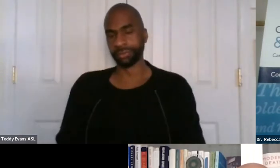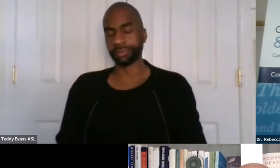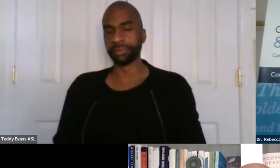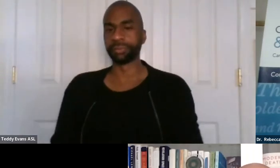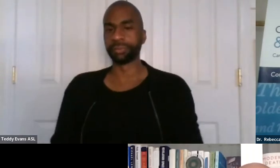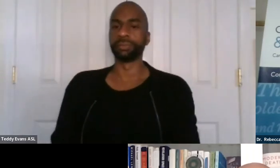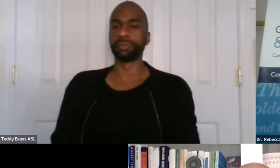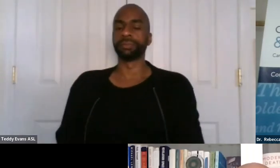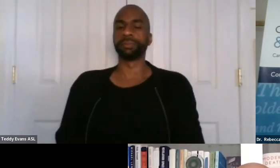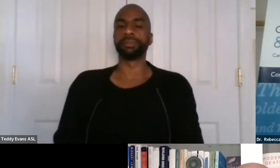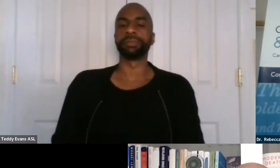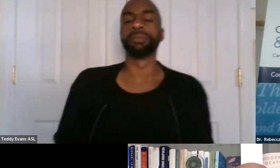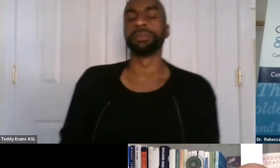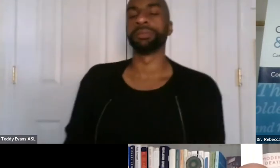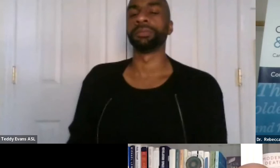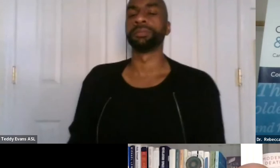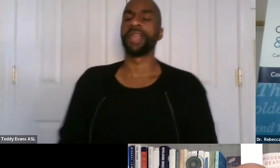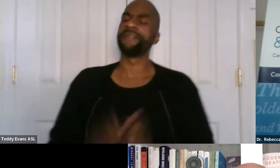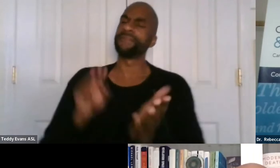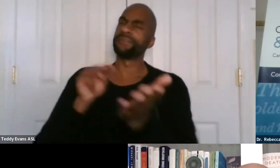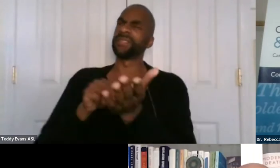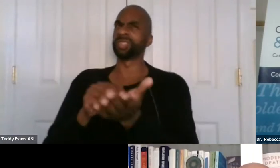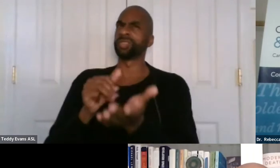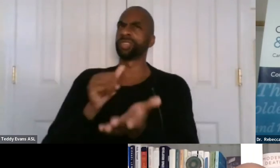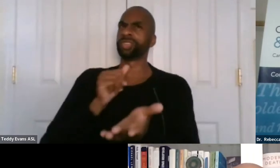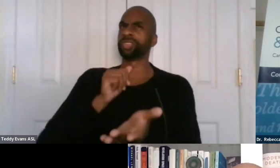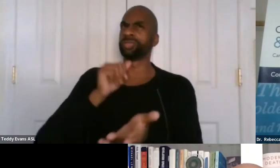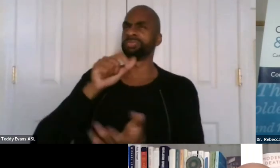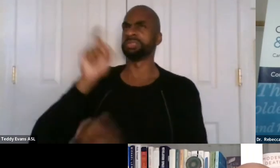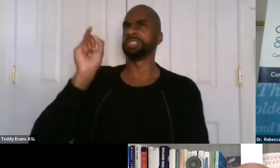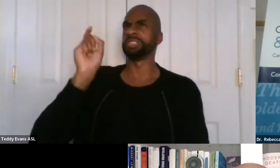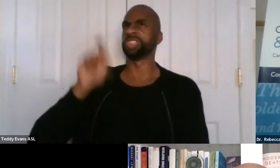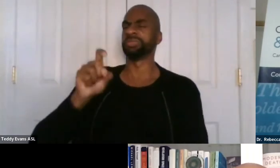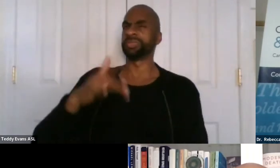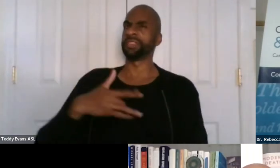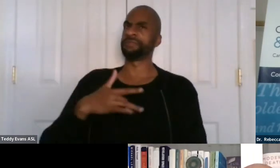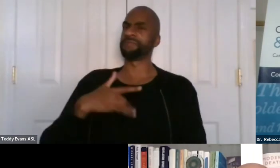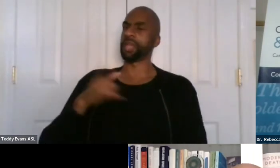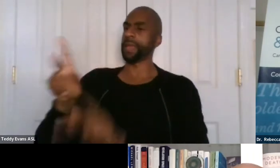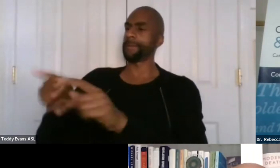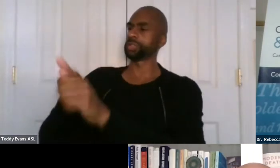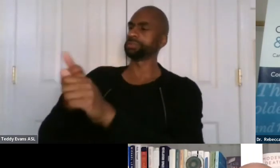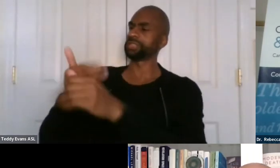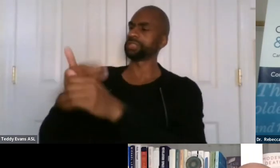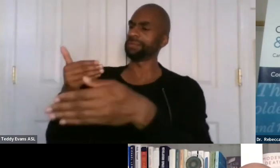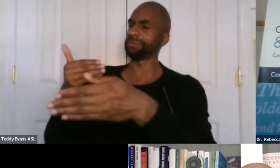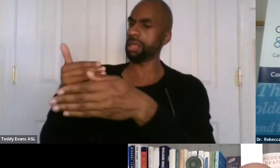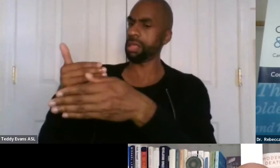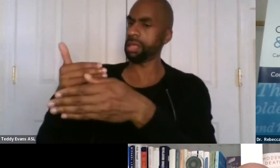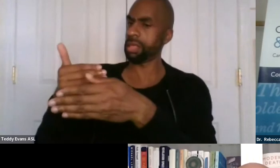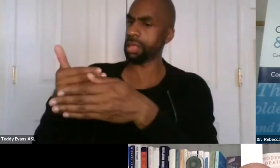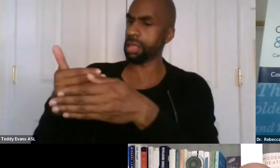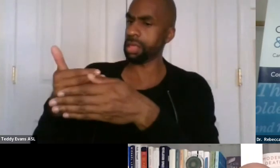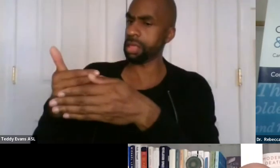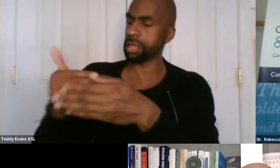physicians shouldn't feel like just because someone is at the end of life that they cannot do anything for the patient anymore, that they cannot help the patient anymore. In fact,